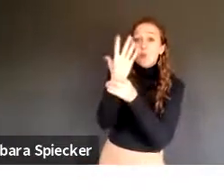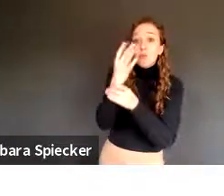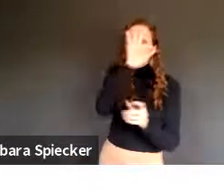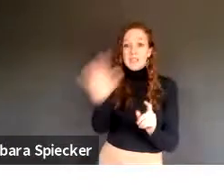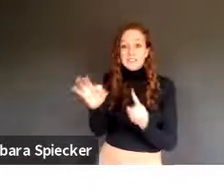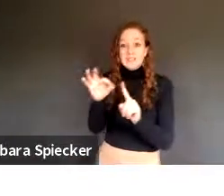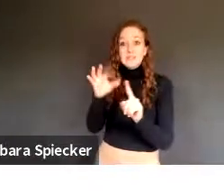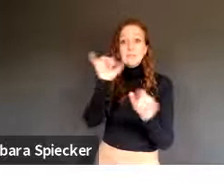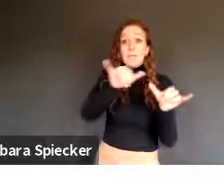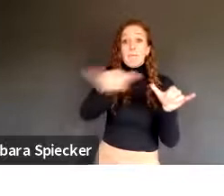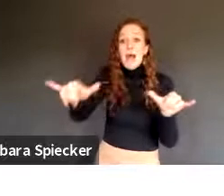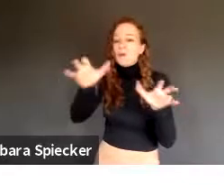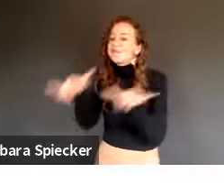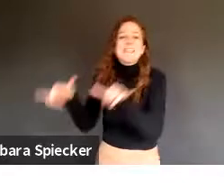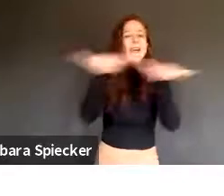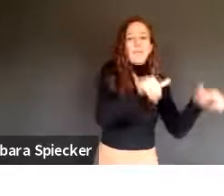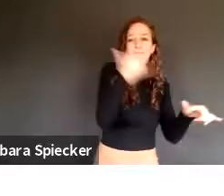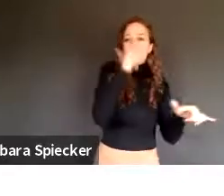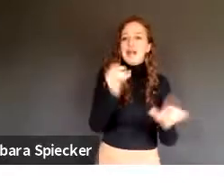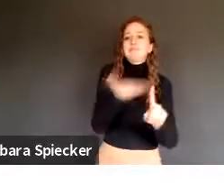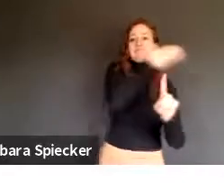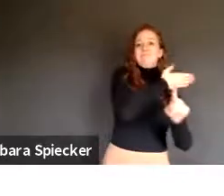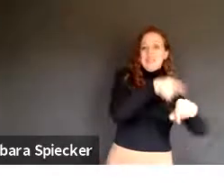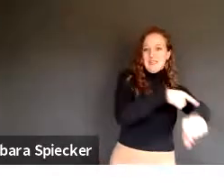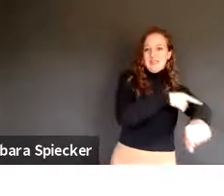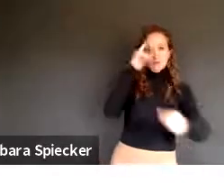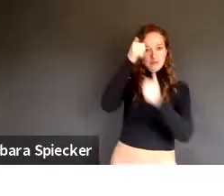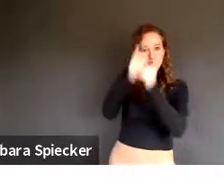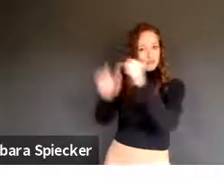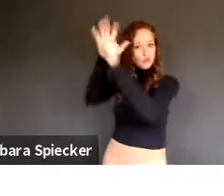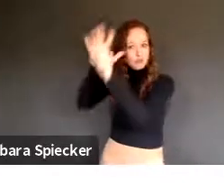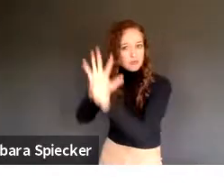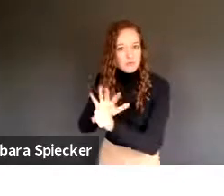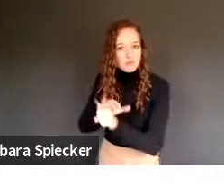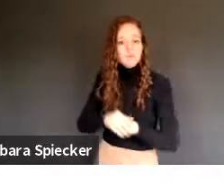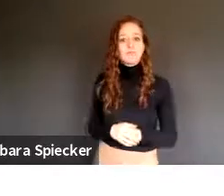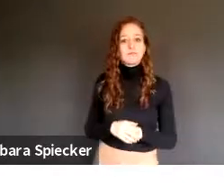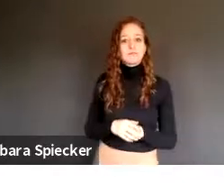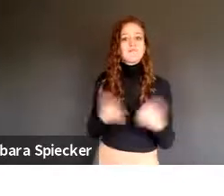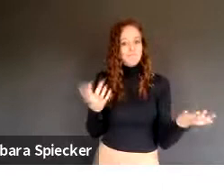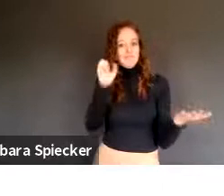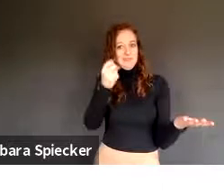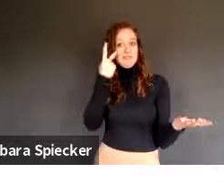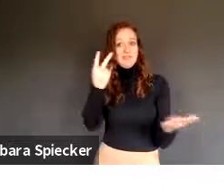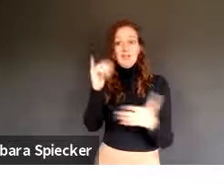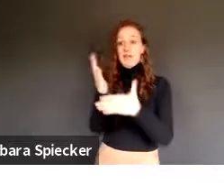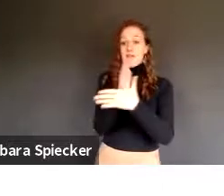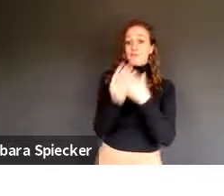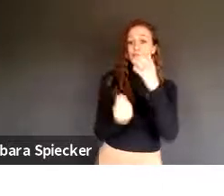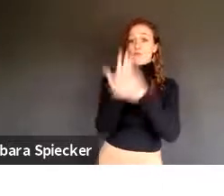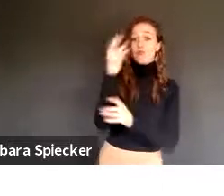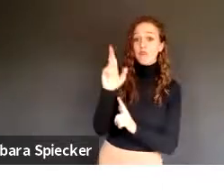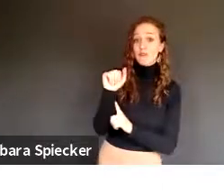When we looked at daily growth rates, we found that they exhibited basically the same patterns as length among the regions. As you can see, the average growth